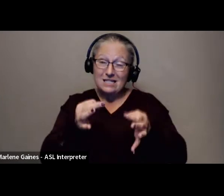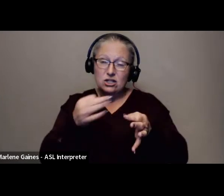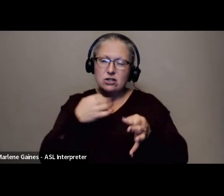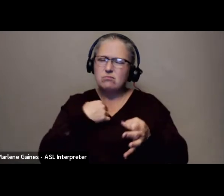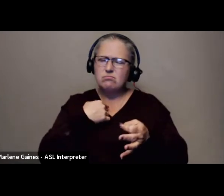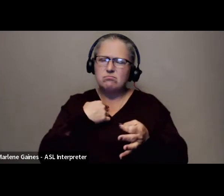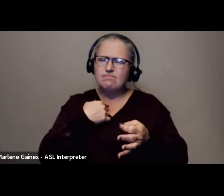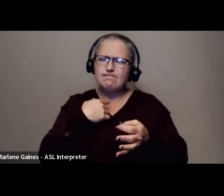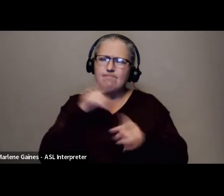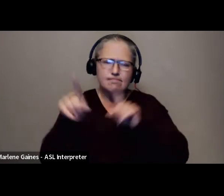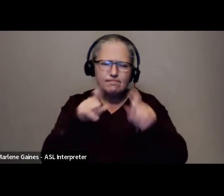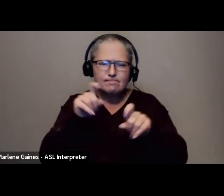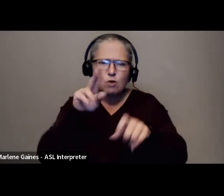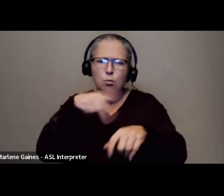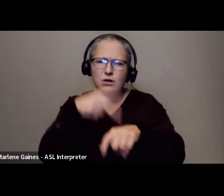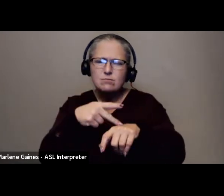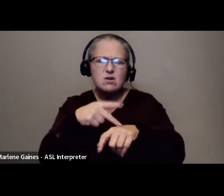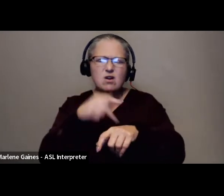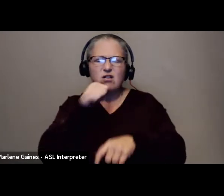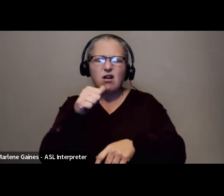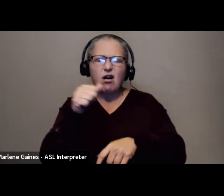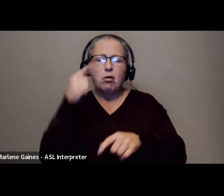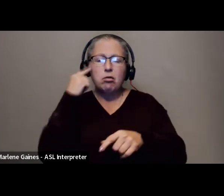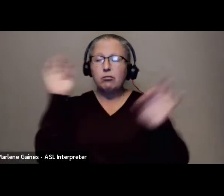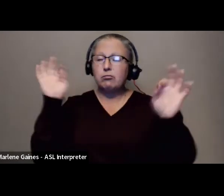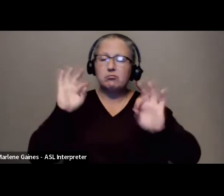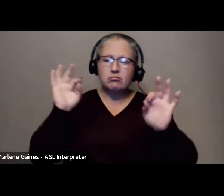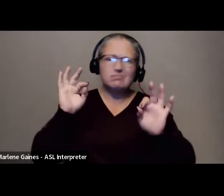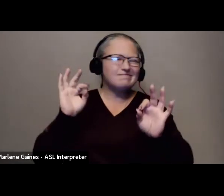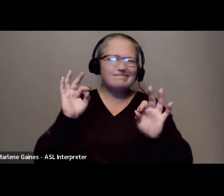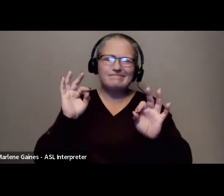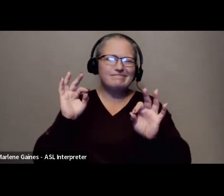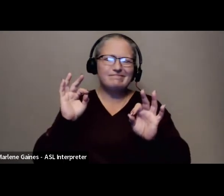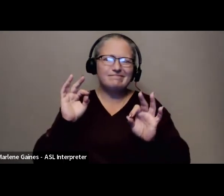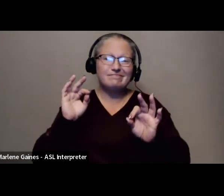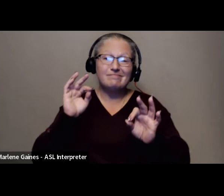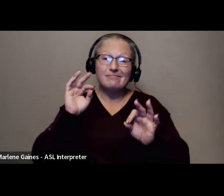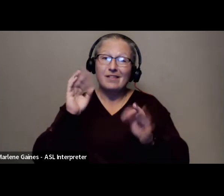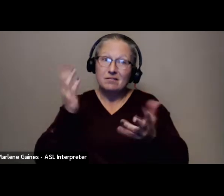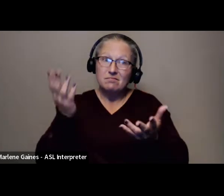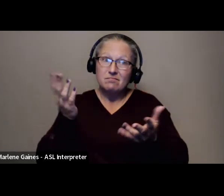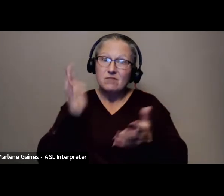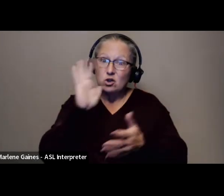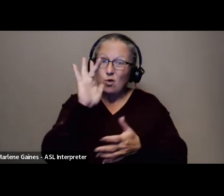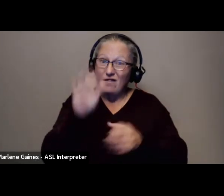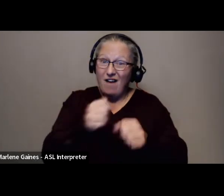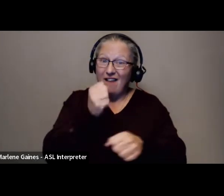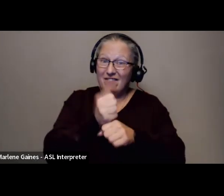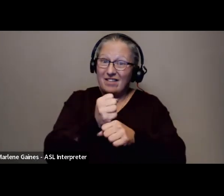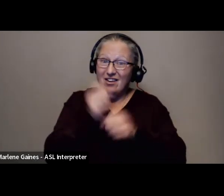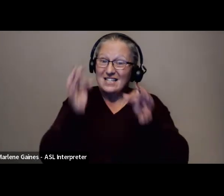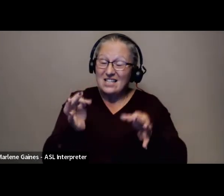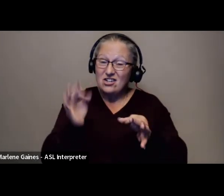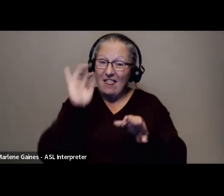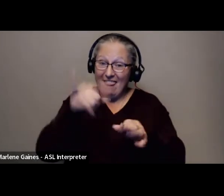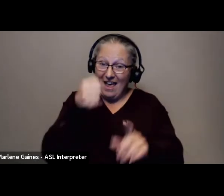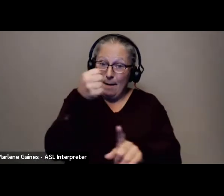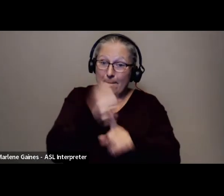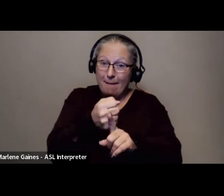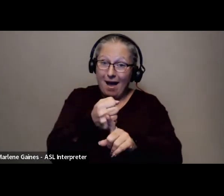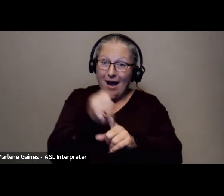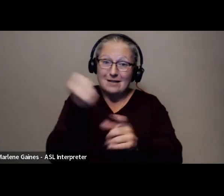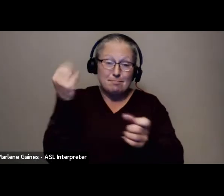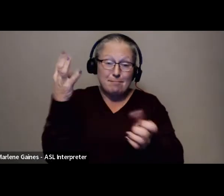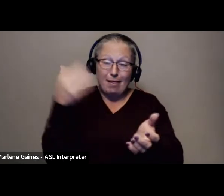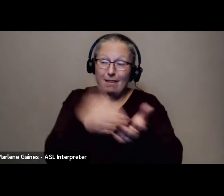principals not to take lightly. In some respects, it's a 25-year decision. It's a decision that impacts thousands of children